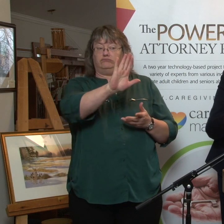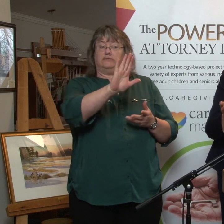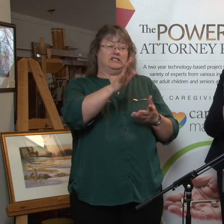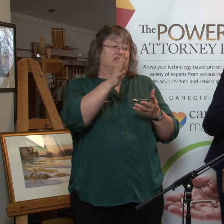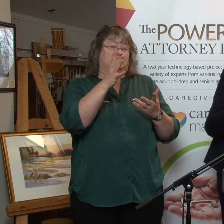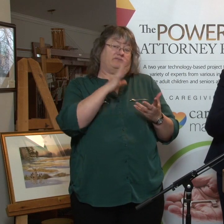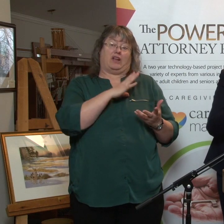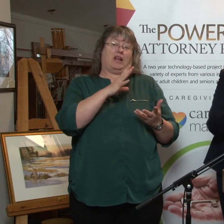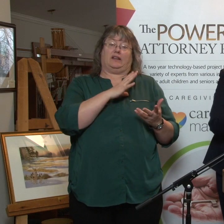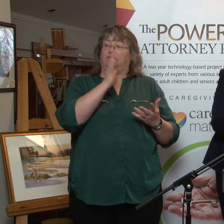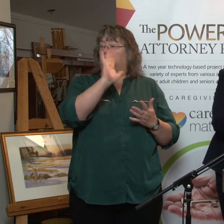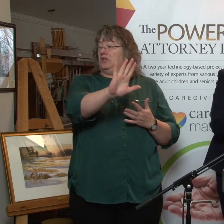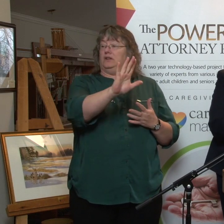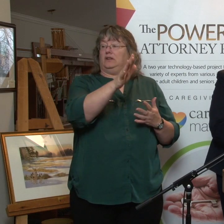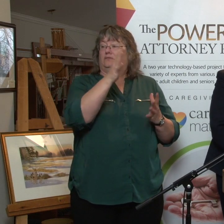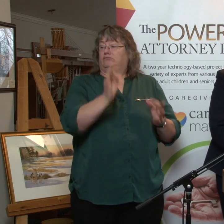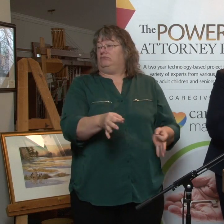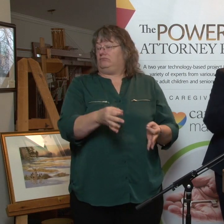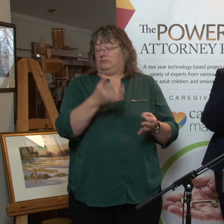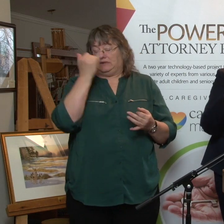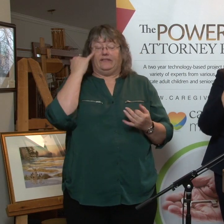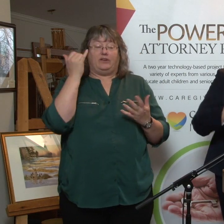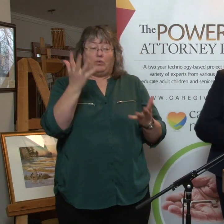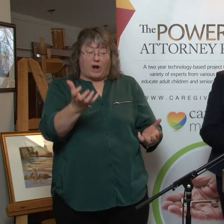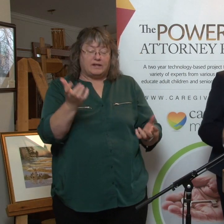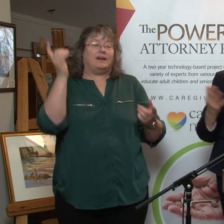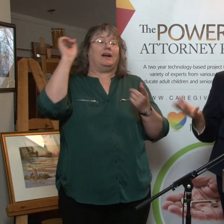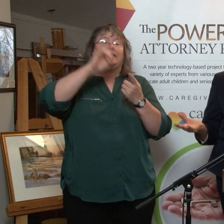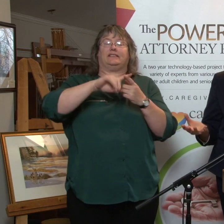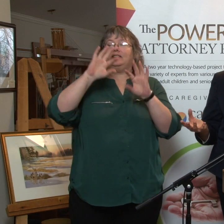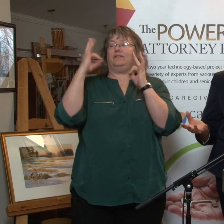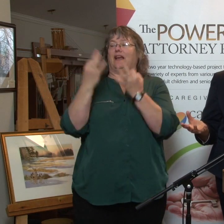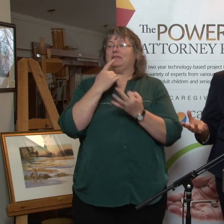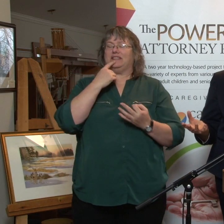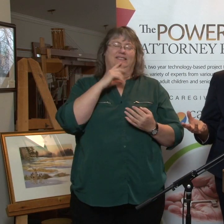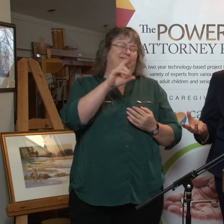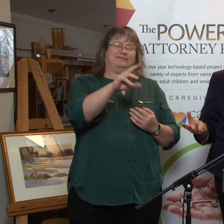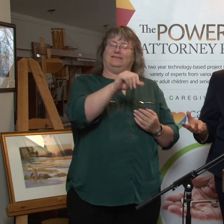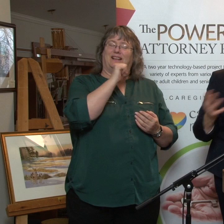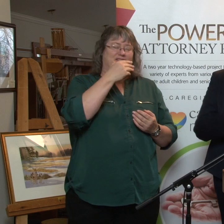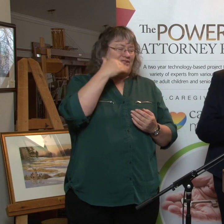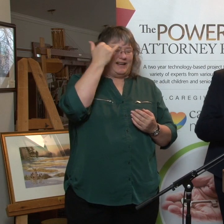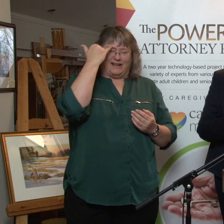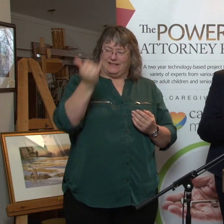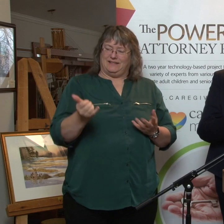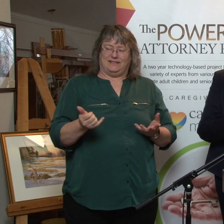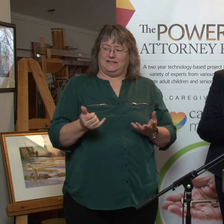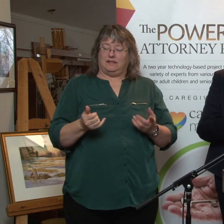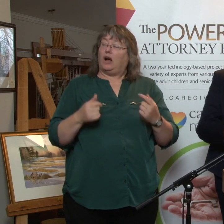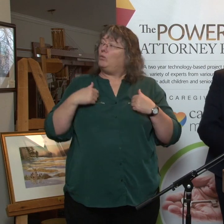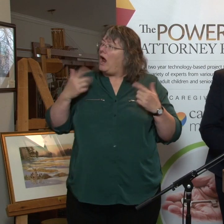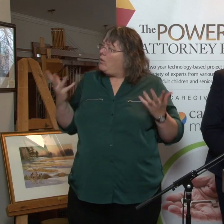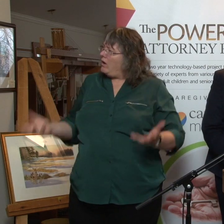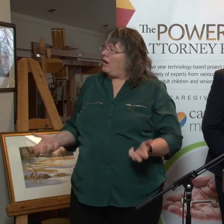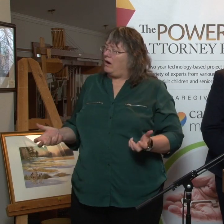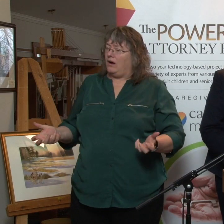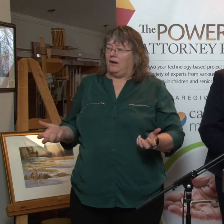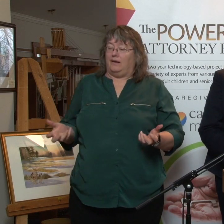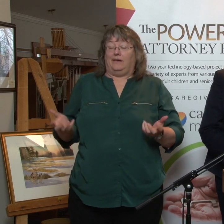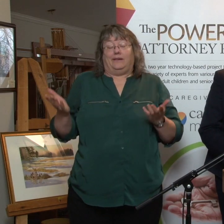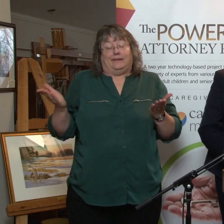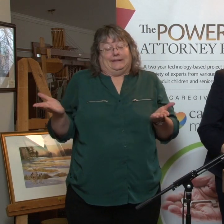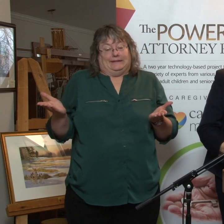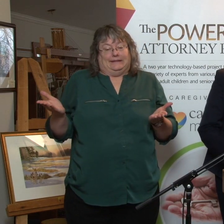that, right? I mean, he can do that until the family says, look, it's not realistic. He says, I want to do it. So in